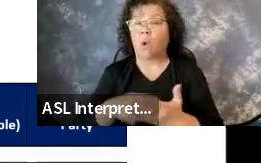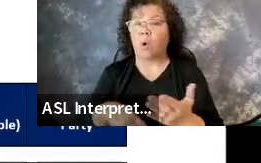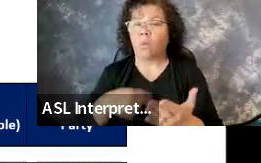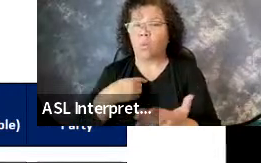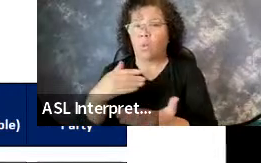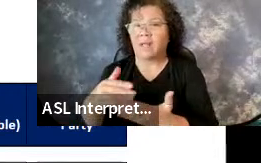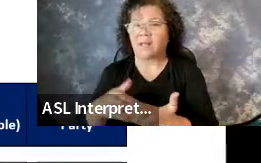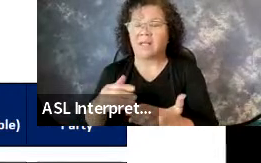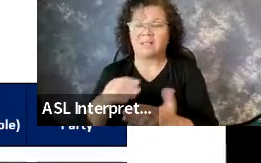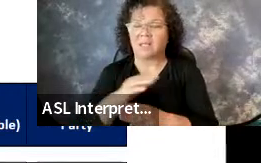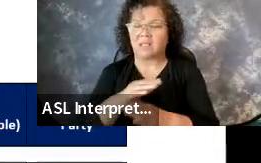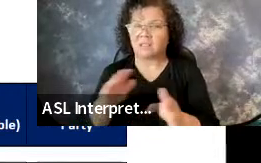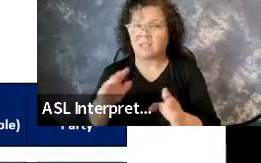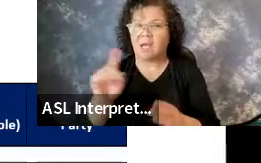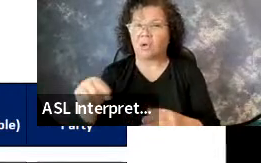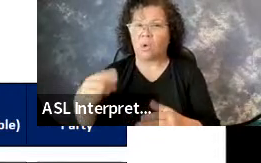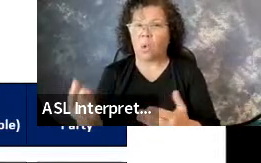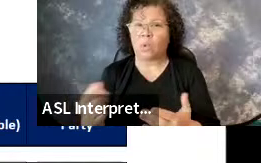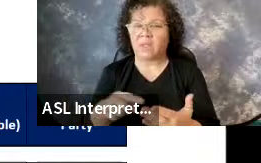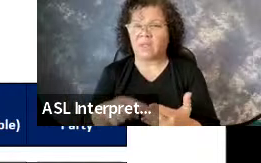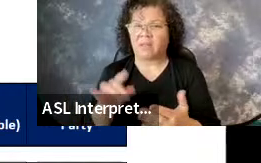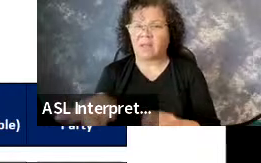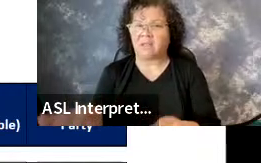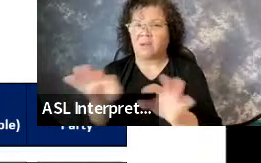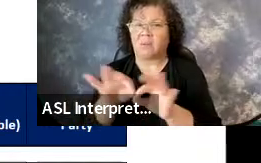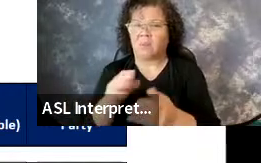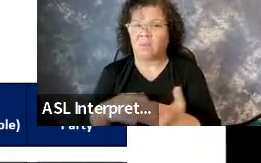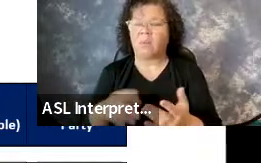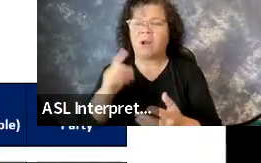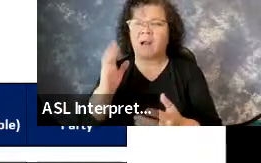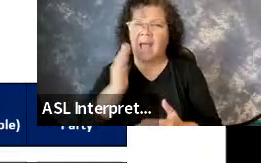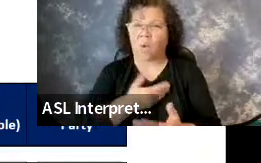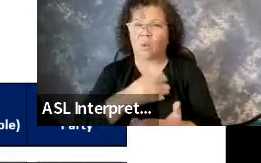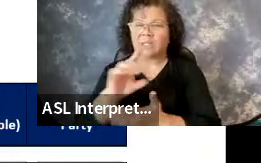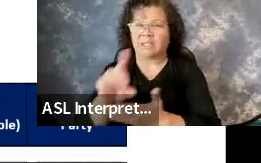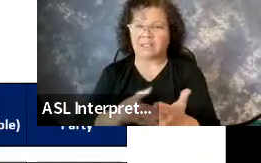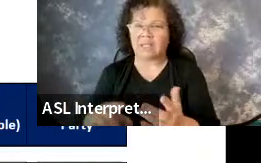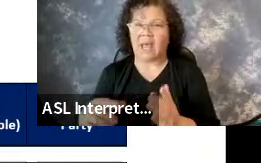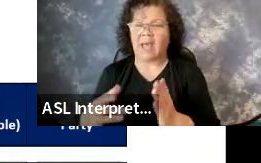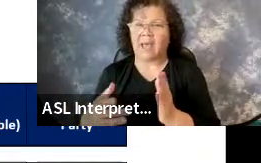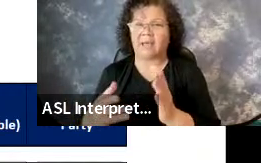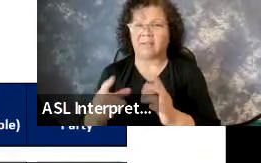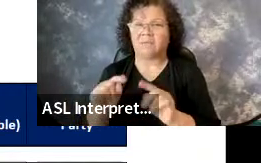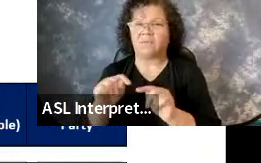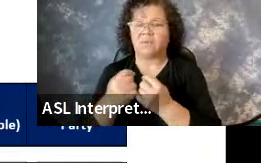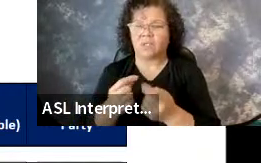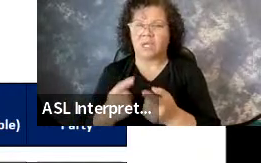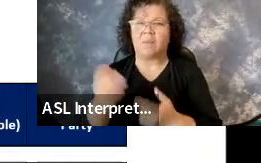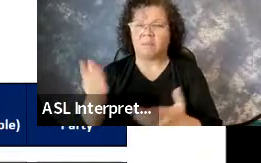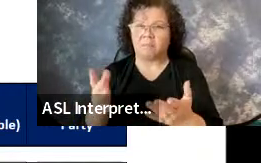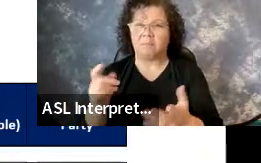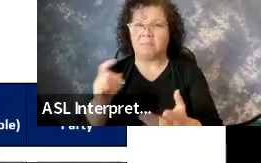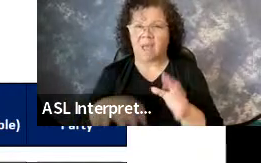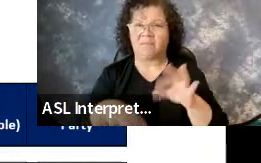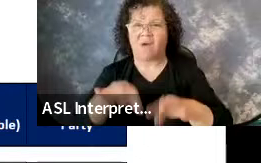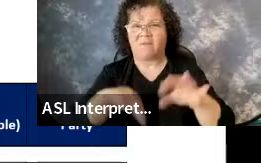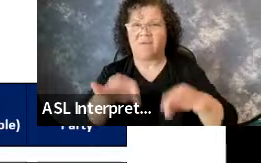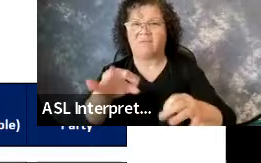think the design team's going to uncover more. Yes. And we're not experts. Walter might be, but we're